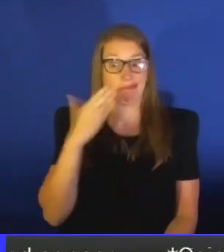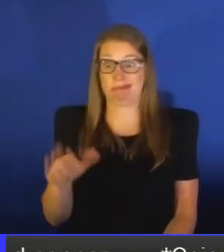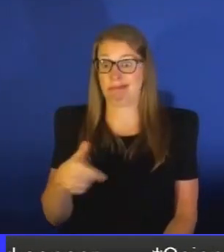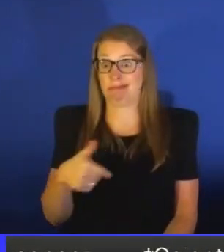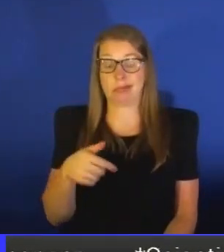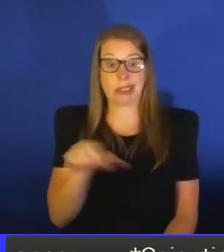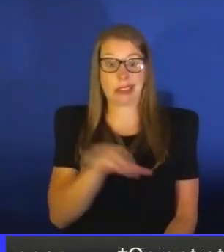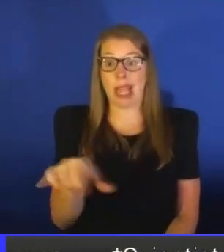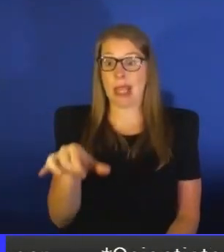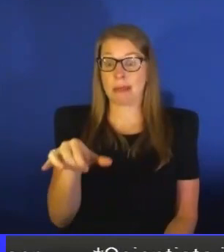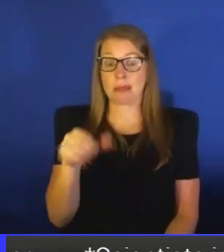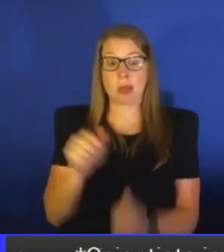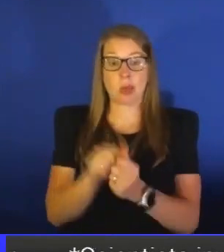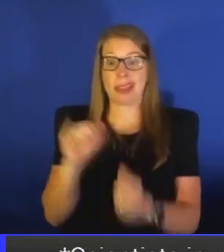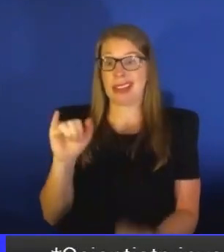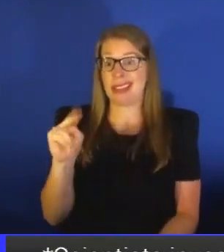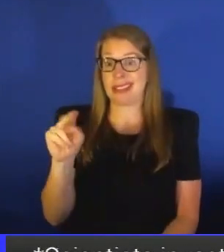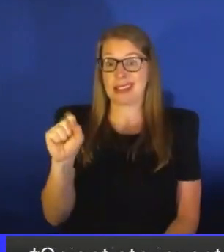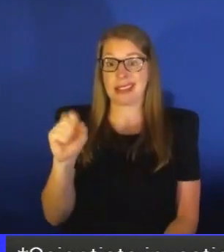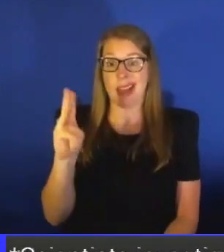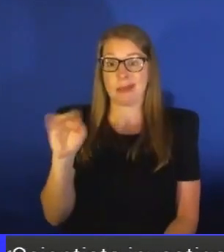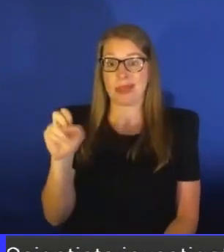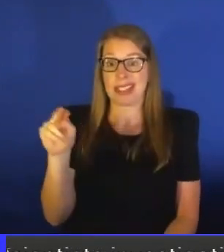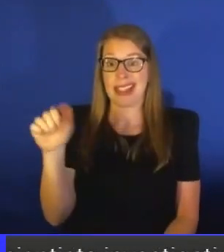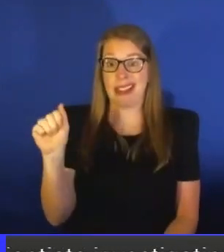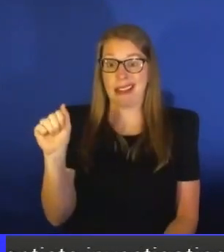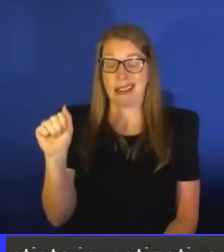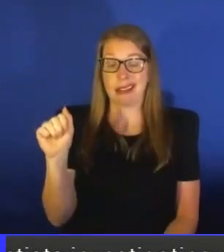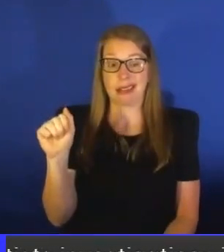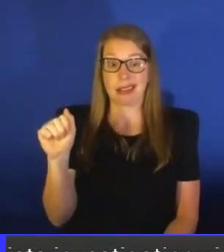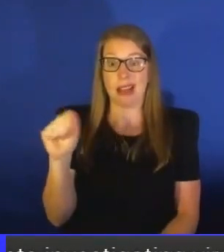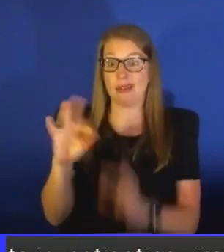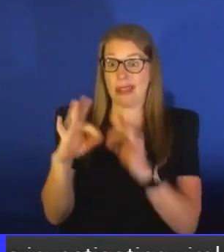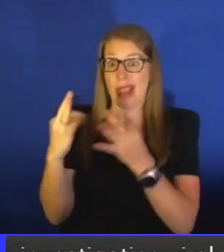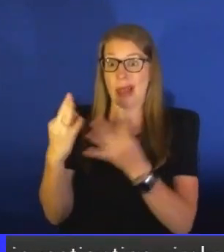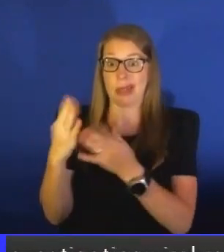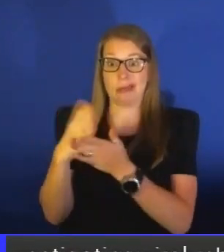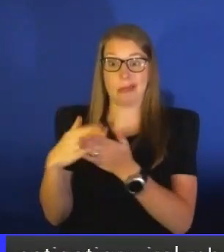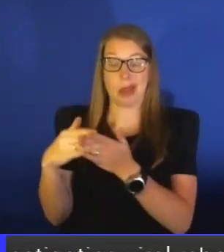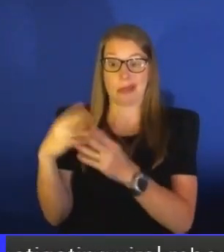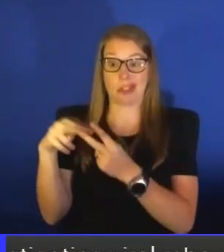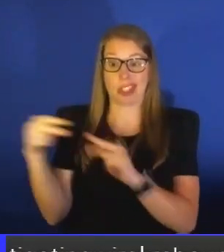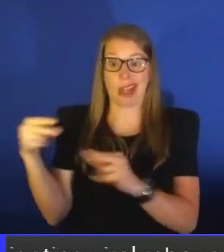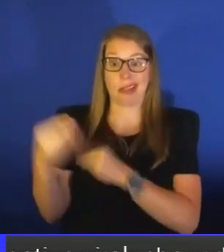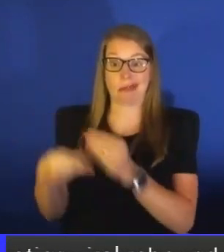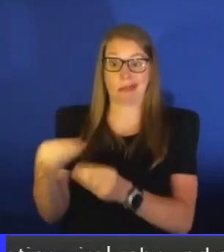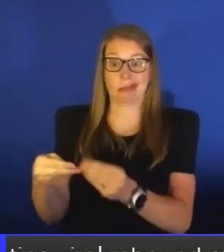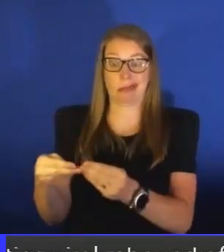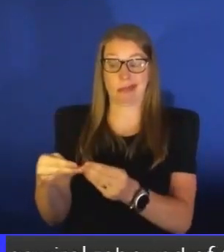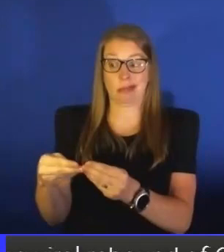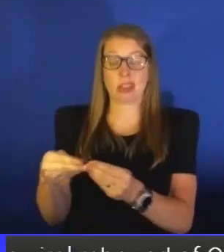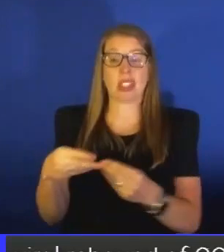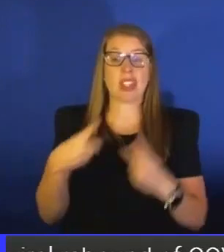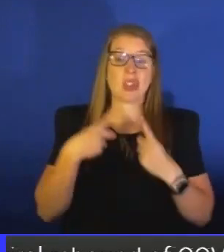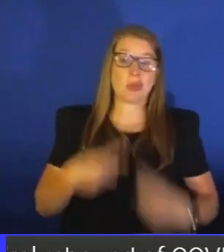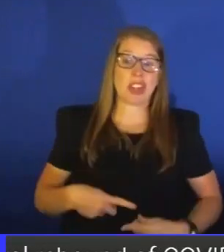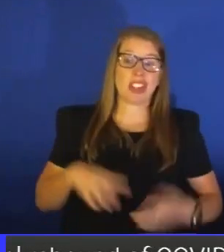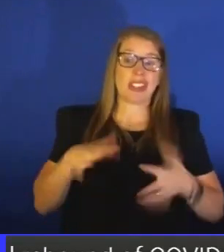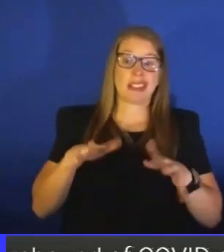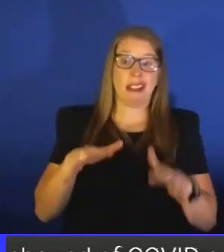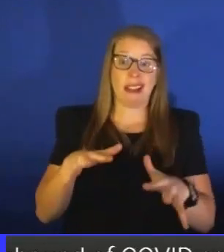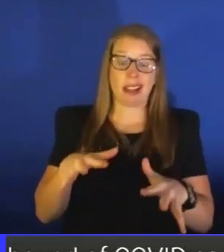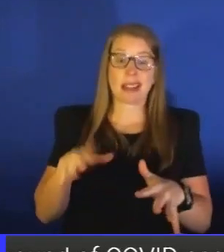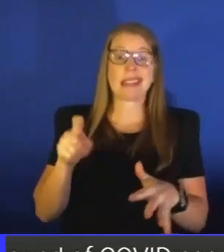about insomnia. There's a strong familial component to it. There's a higher rate of depression, anxiety in patients that do need